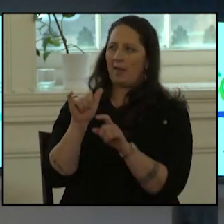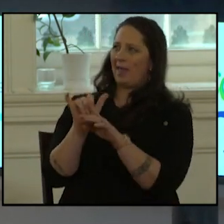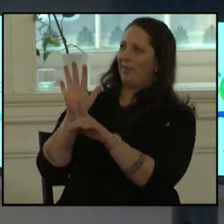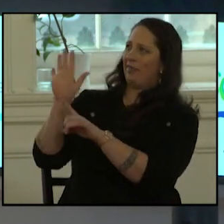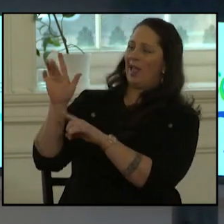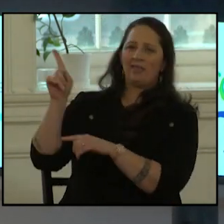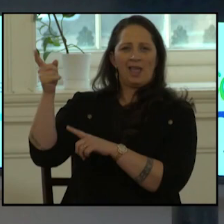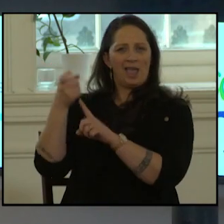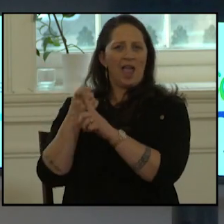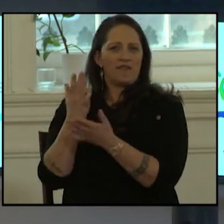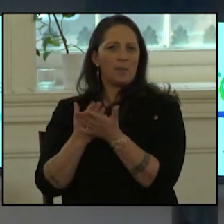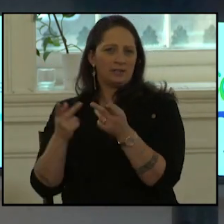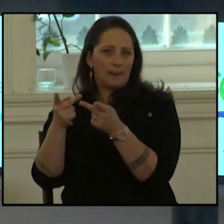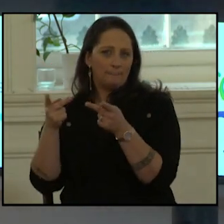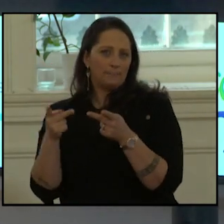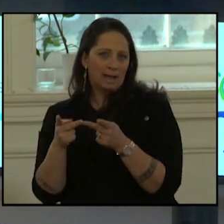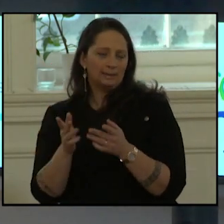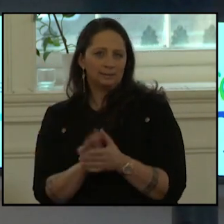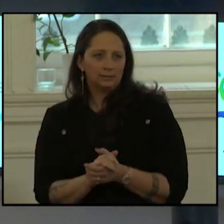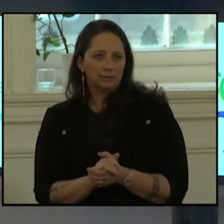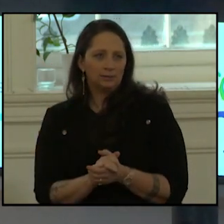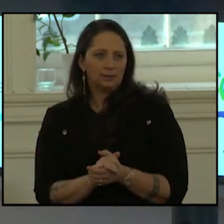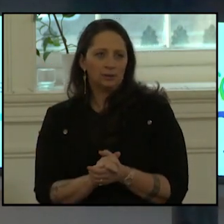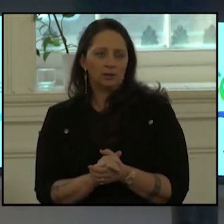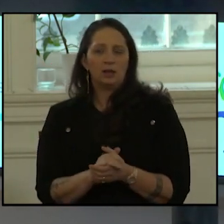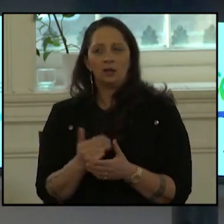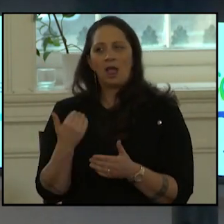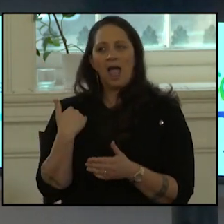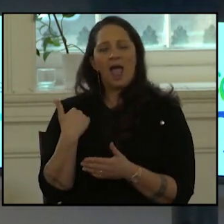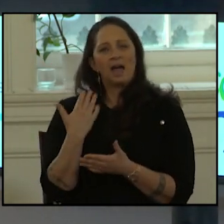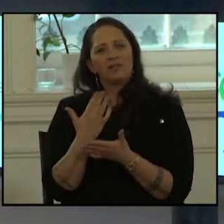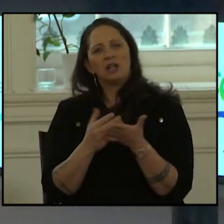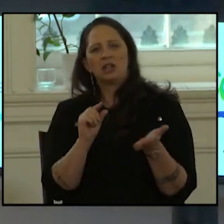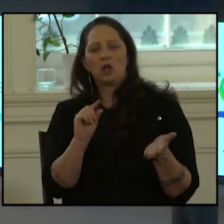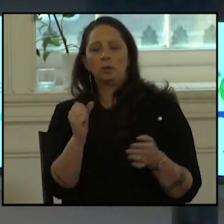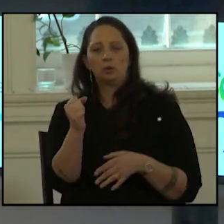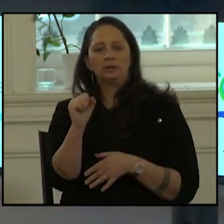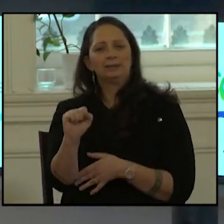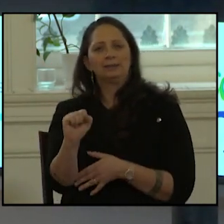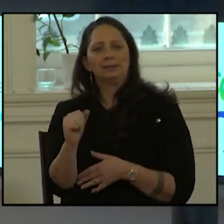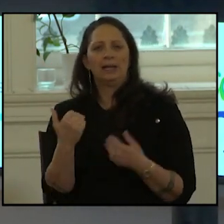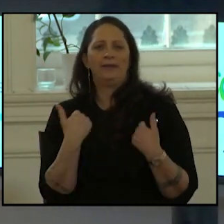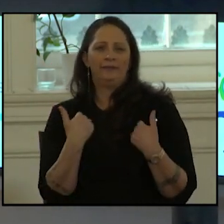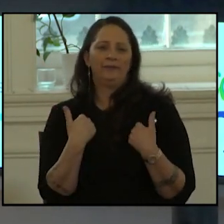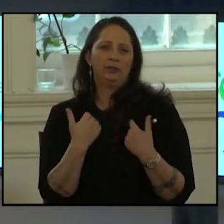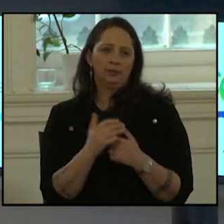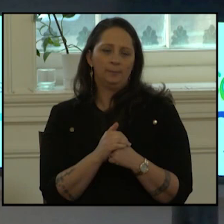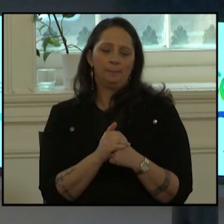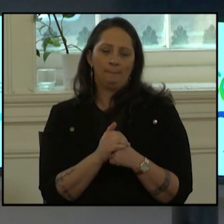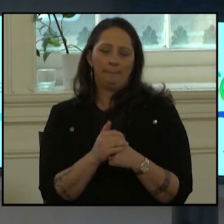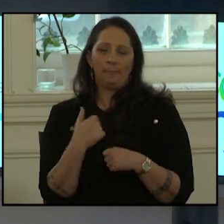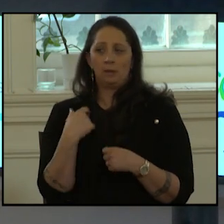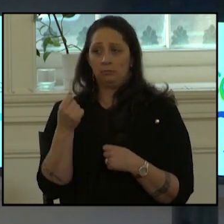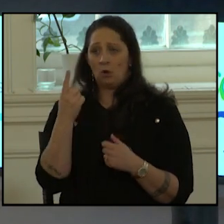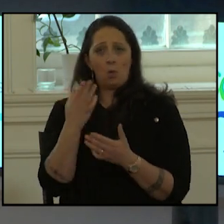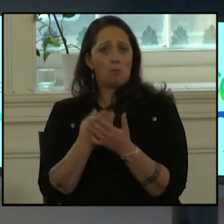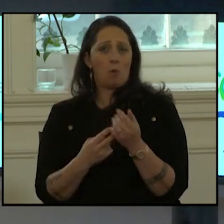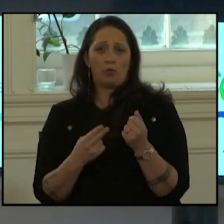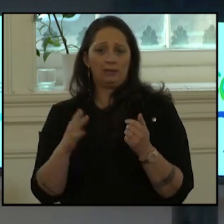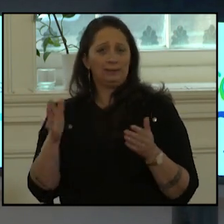They came from someplace. So there is a resistance, and I get it on both